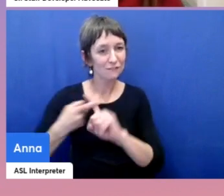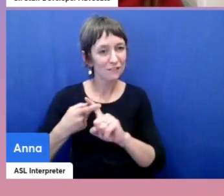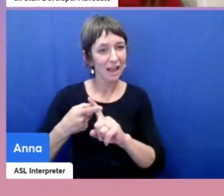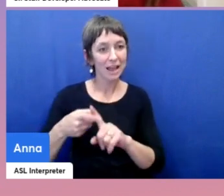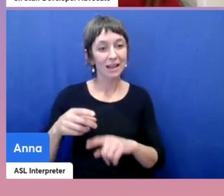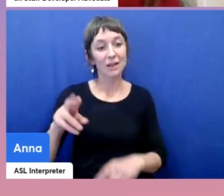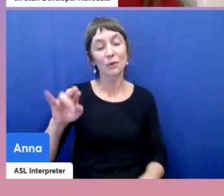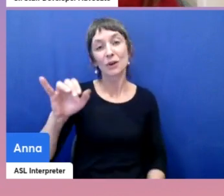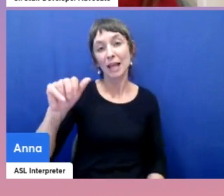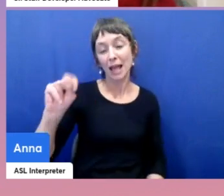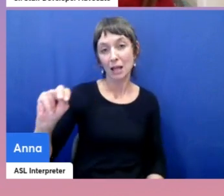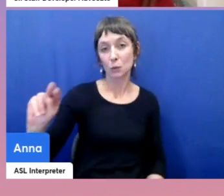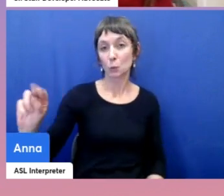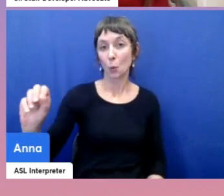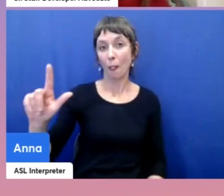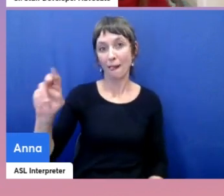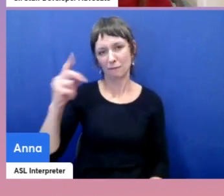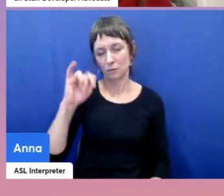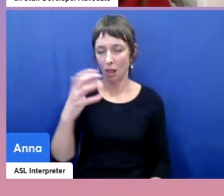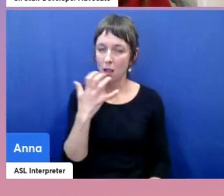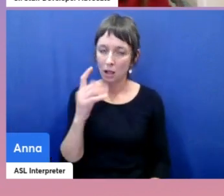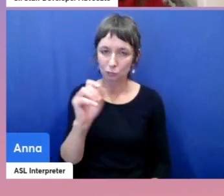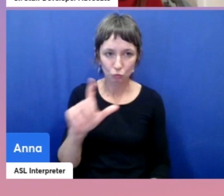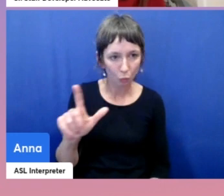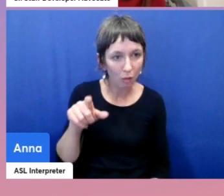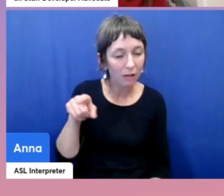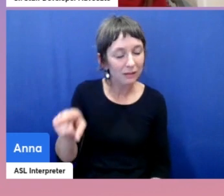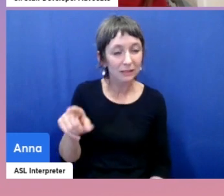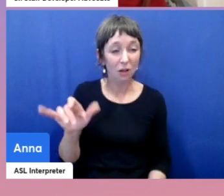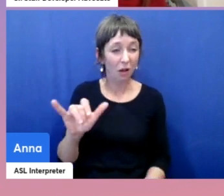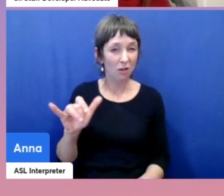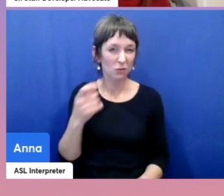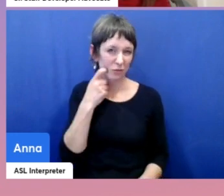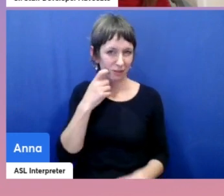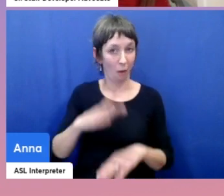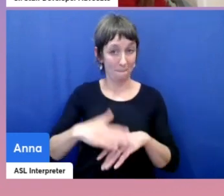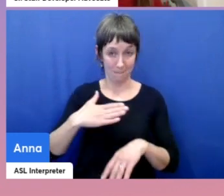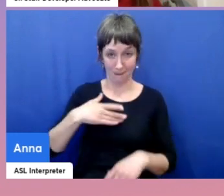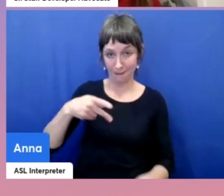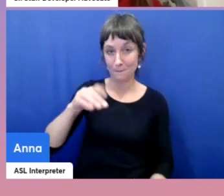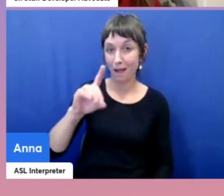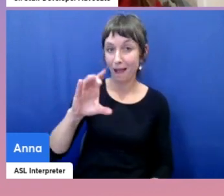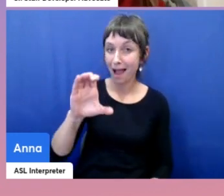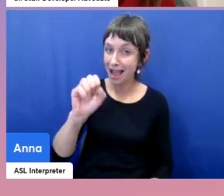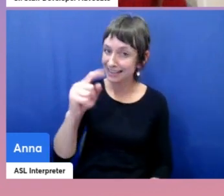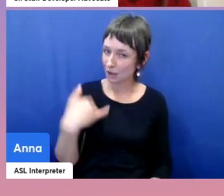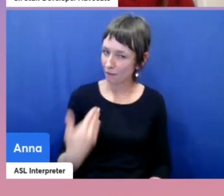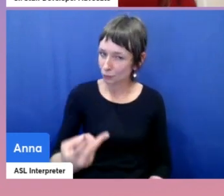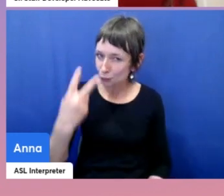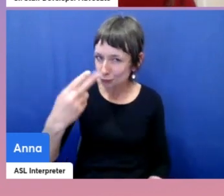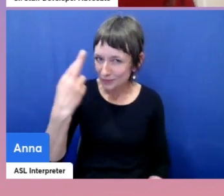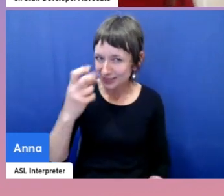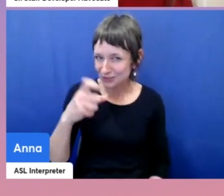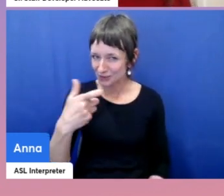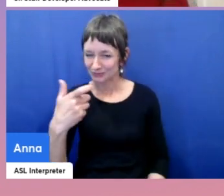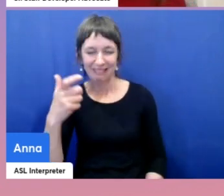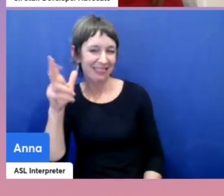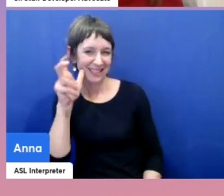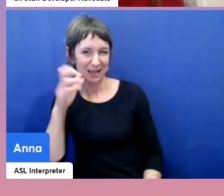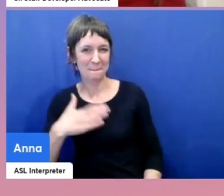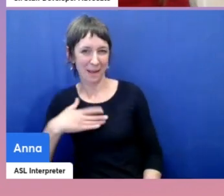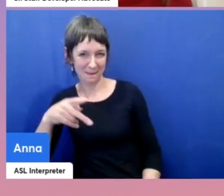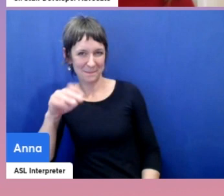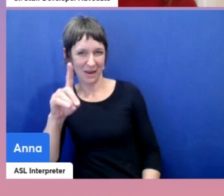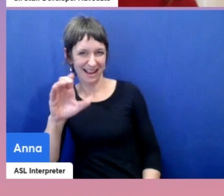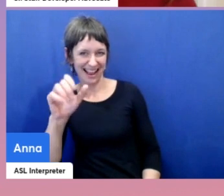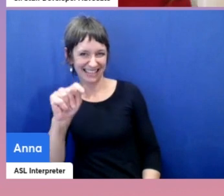Nolan, for this awesome tool. Rian was also recently on my podcast, so now you have 2 reasons to listen to it. Okay,